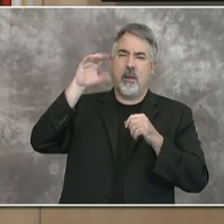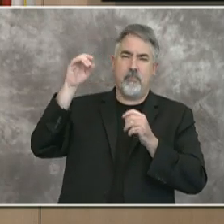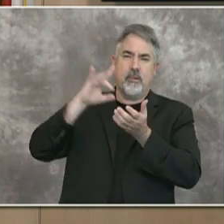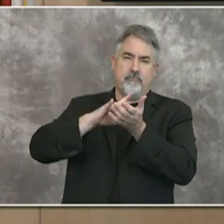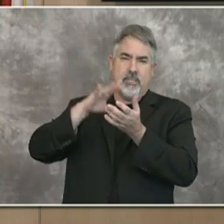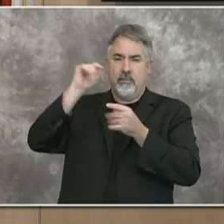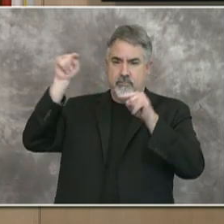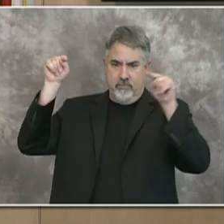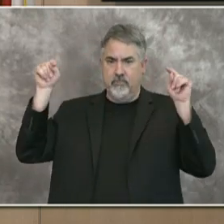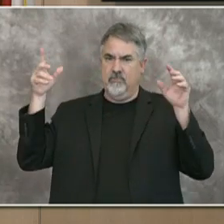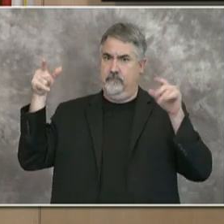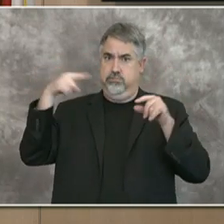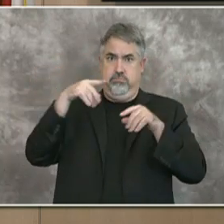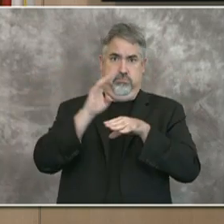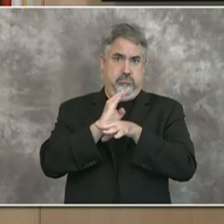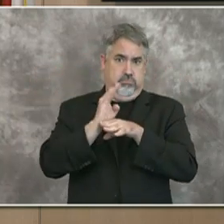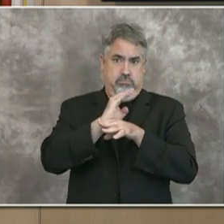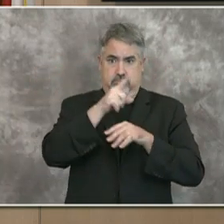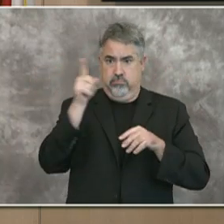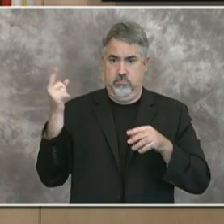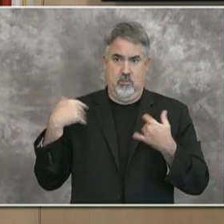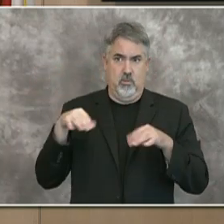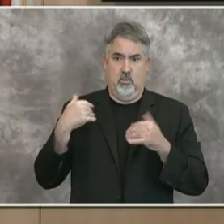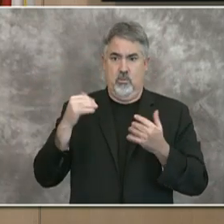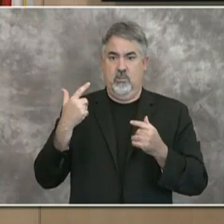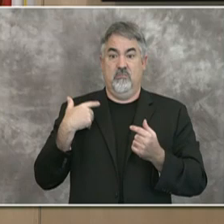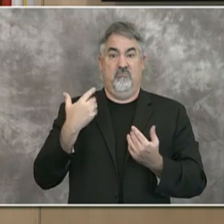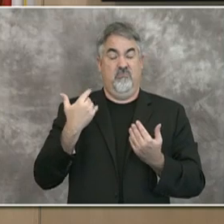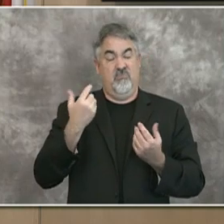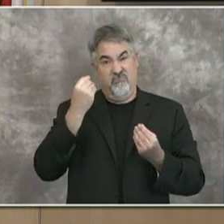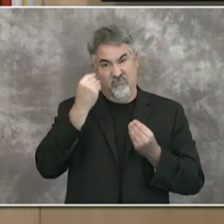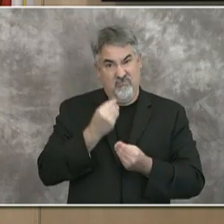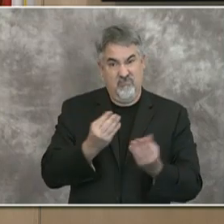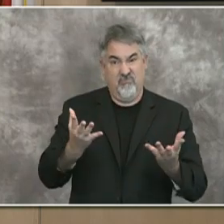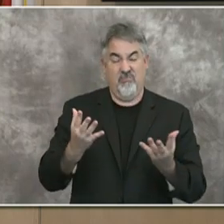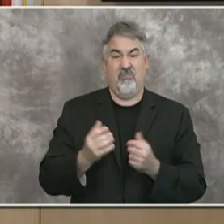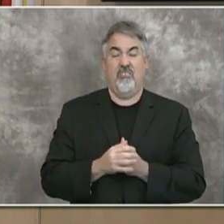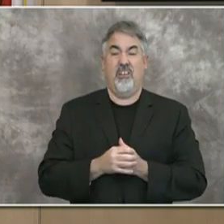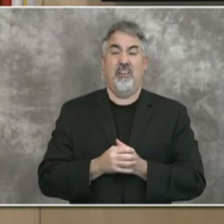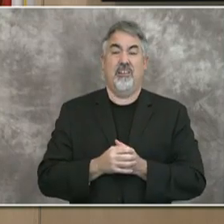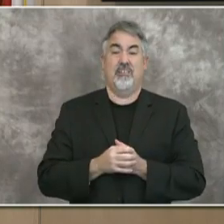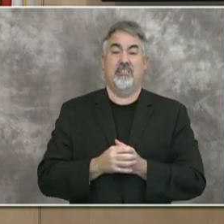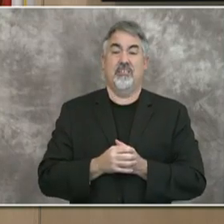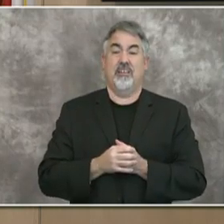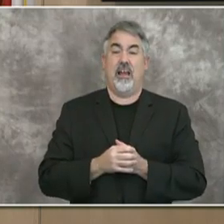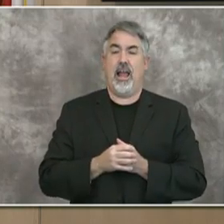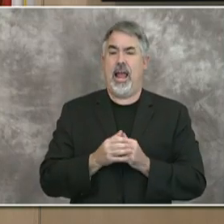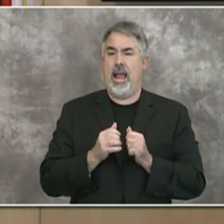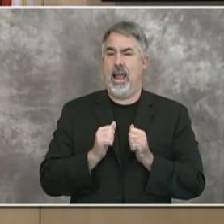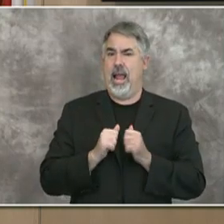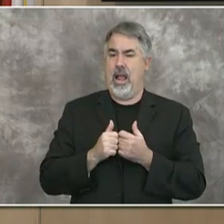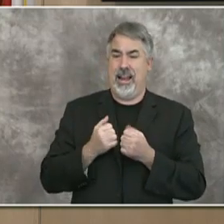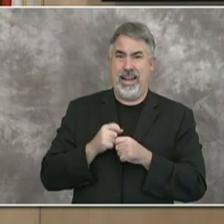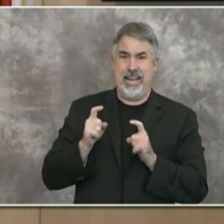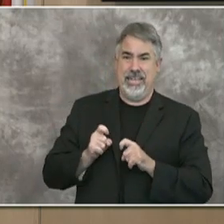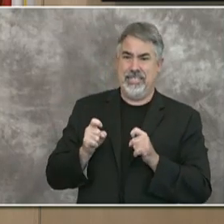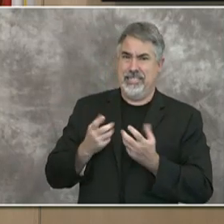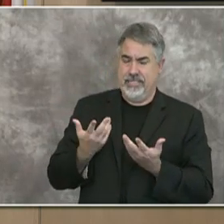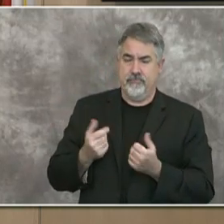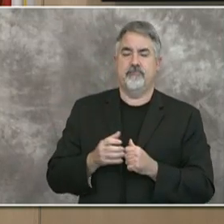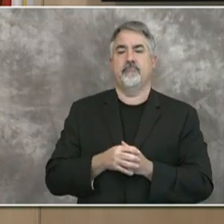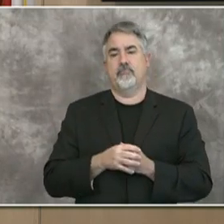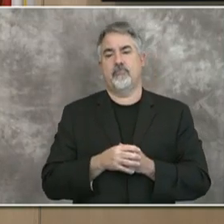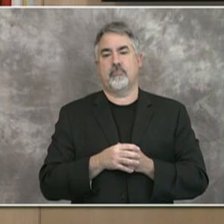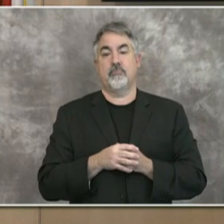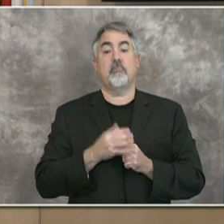labs. But I think it's important to reiterate to individual San Diegans the best way to go about getting tested. The single best option